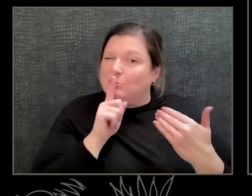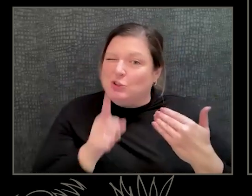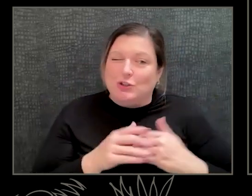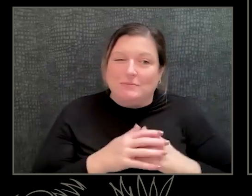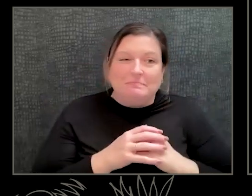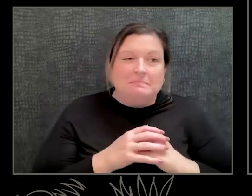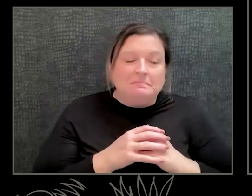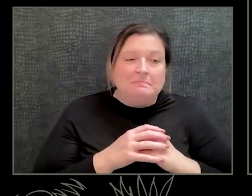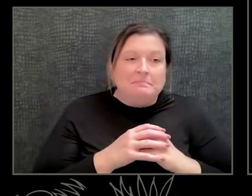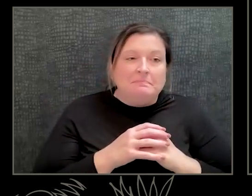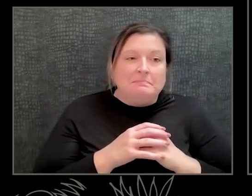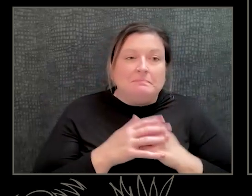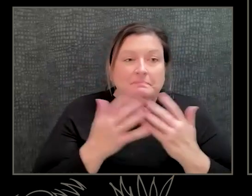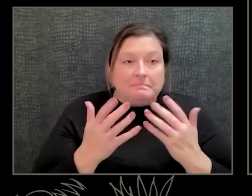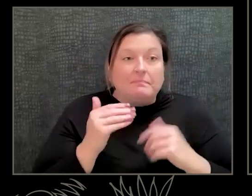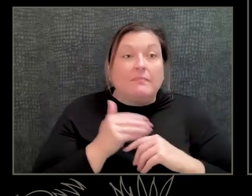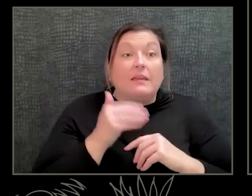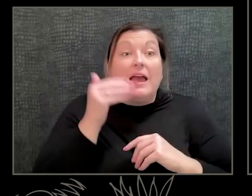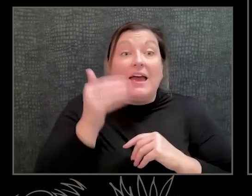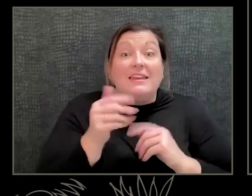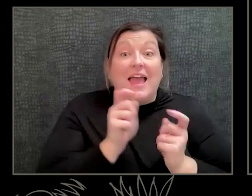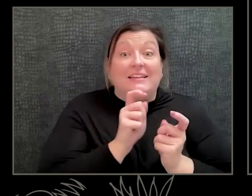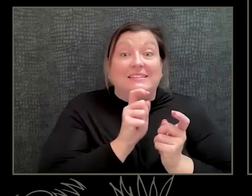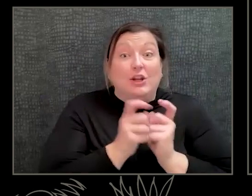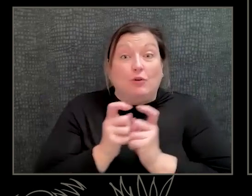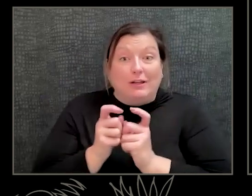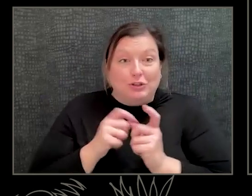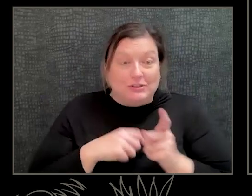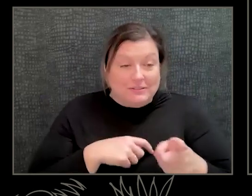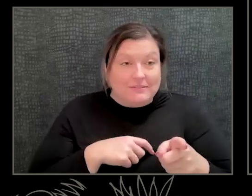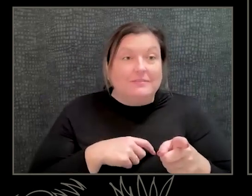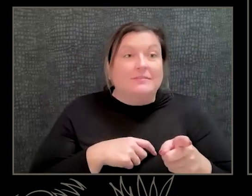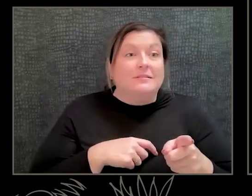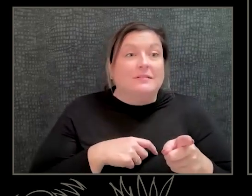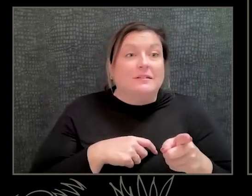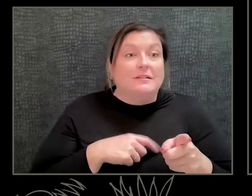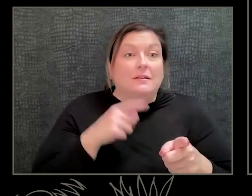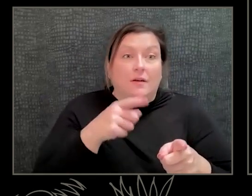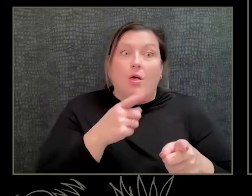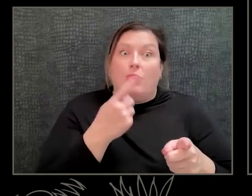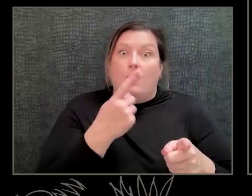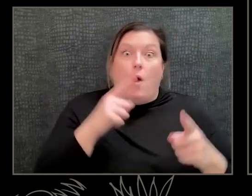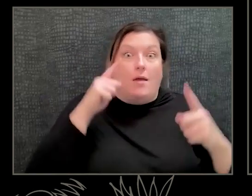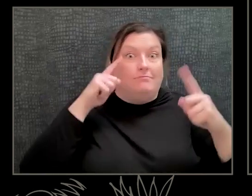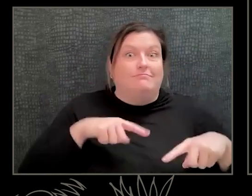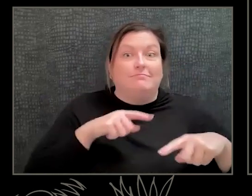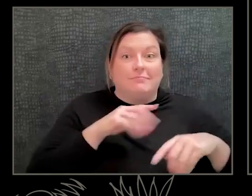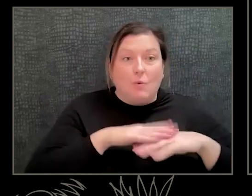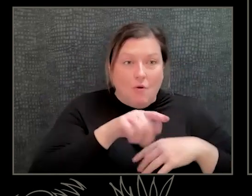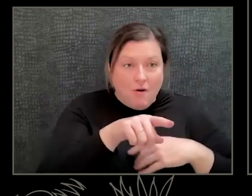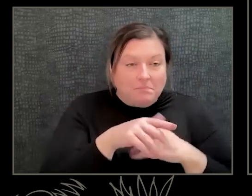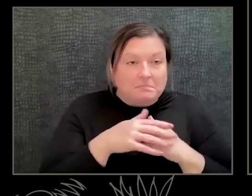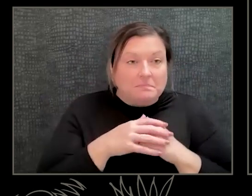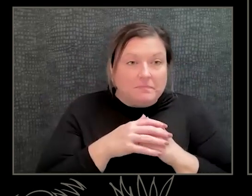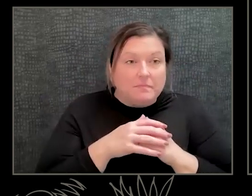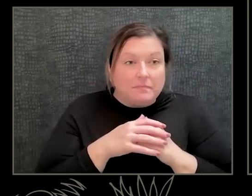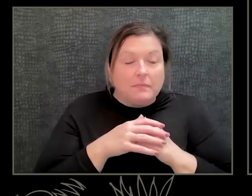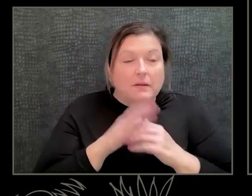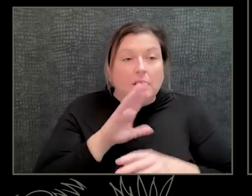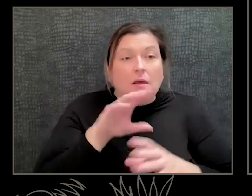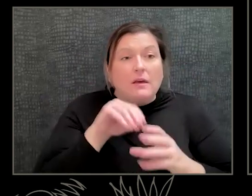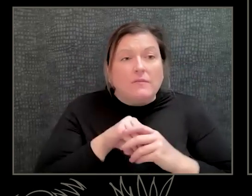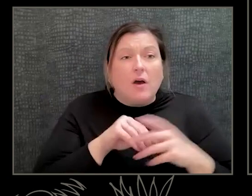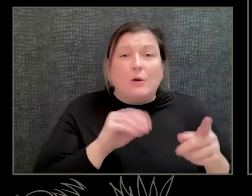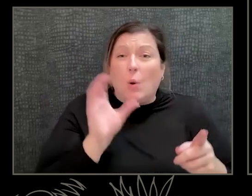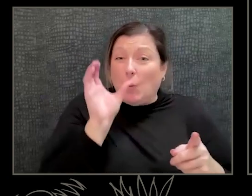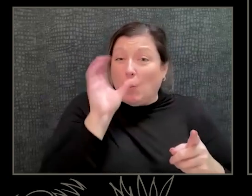And so our next iteration was the one we settled with, and it involved this seemingly